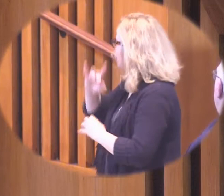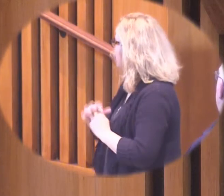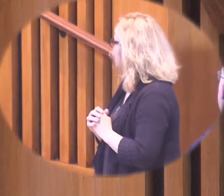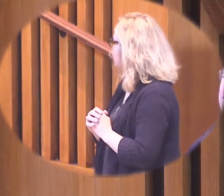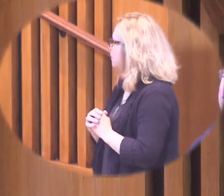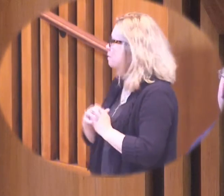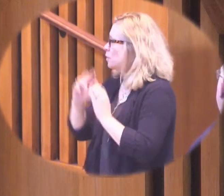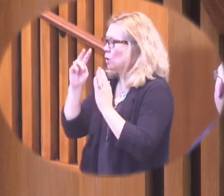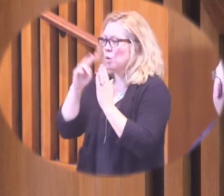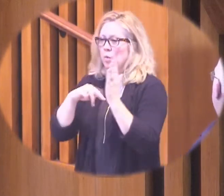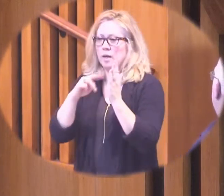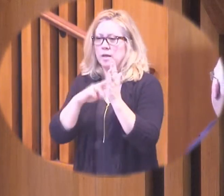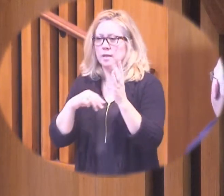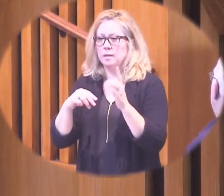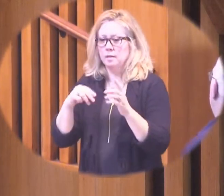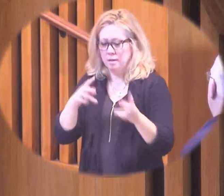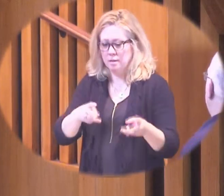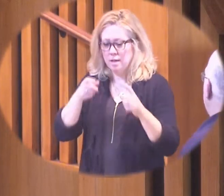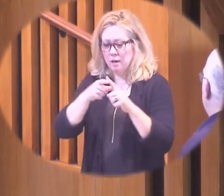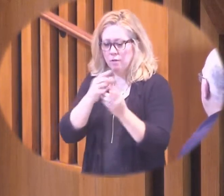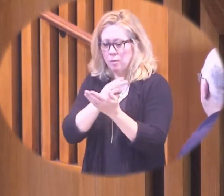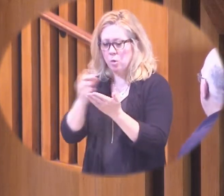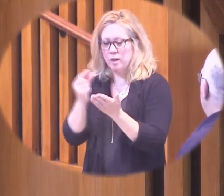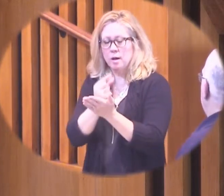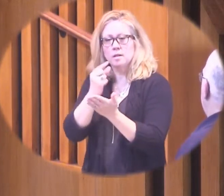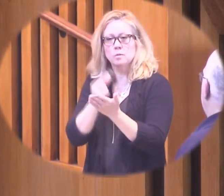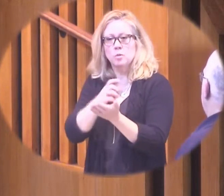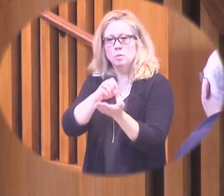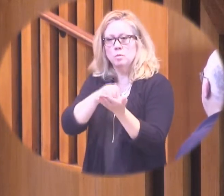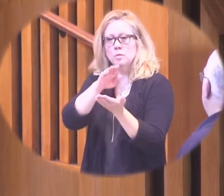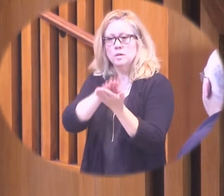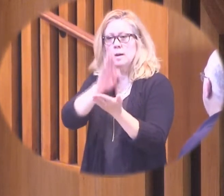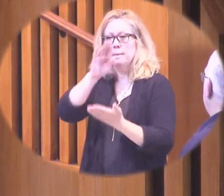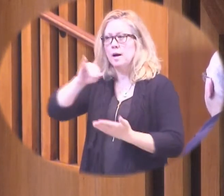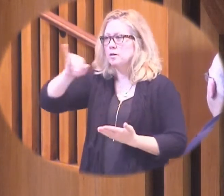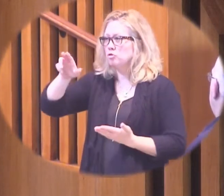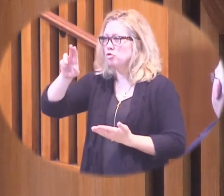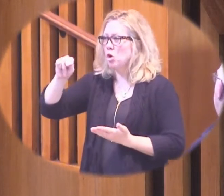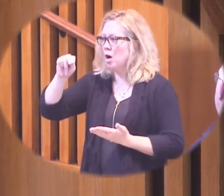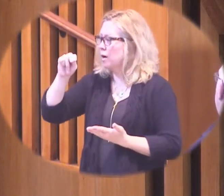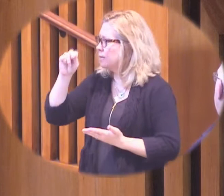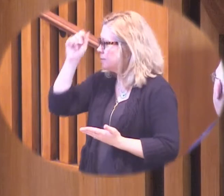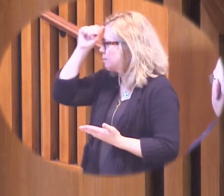A reading from the Holy Gospel according to John.